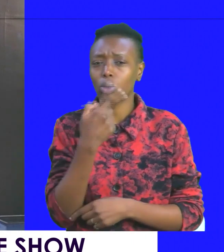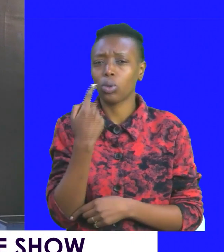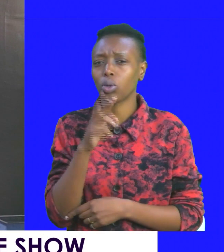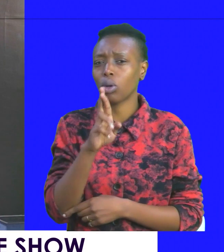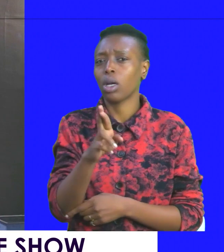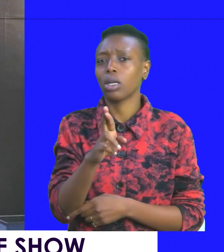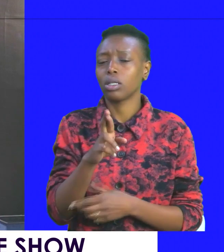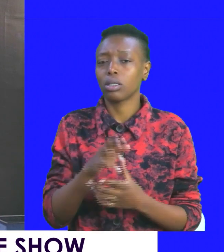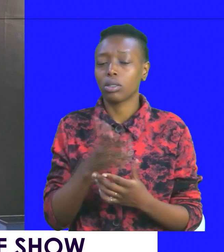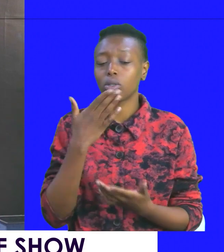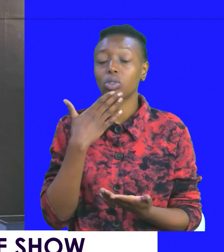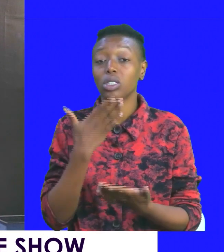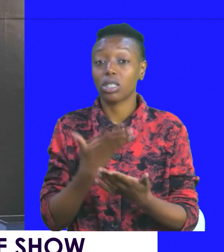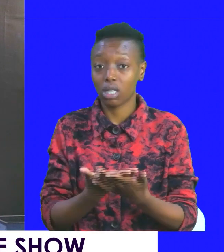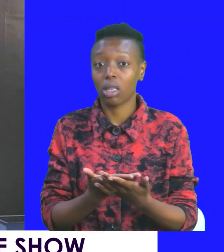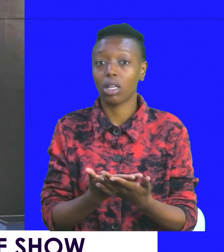you'll be full of gratitude.